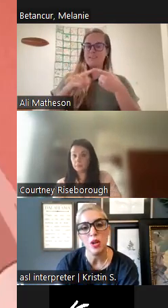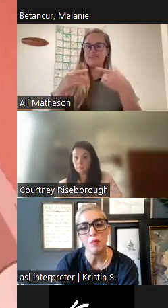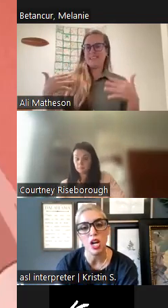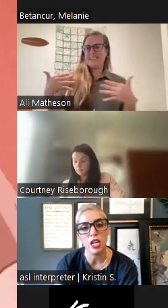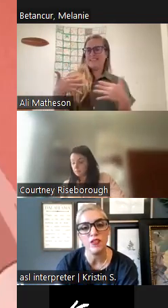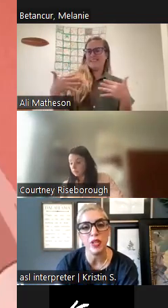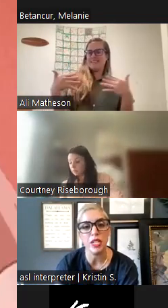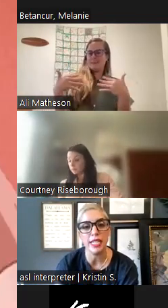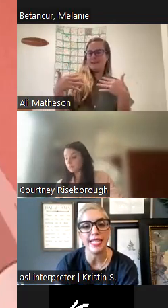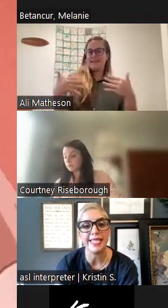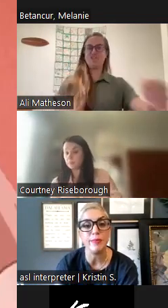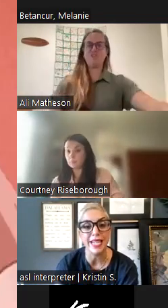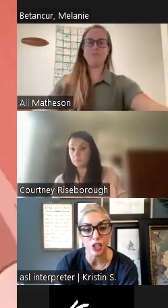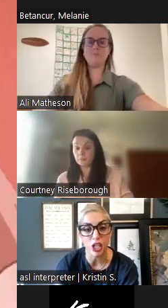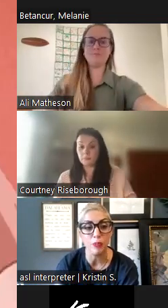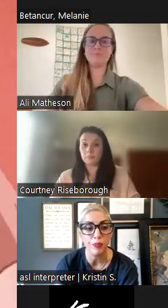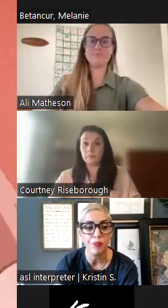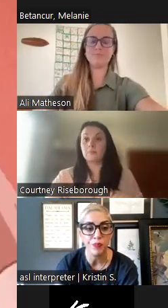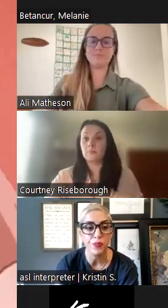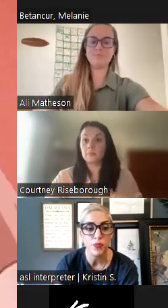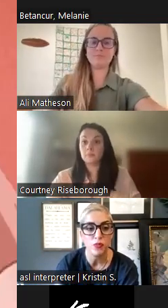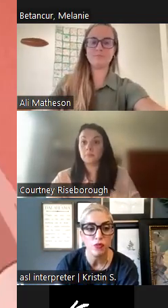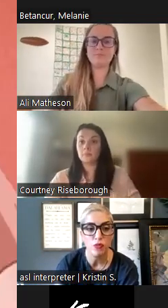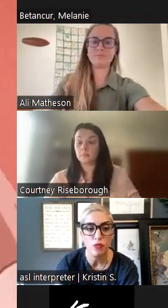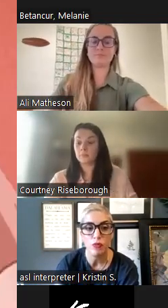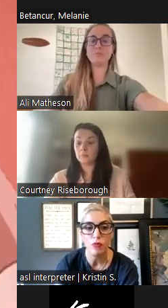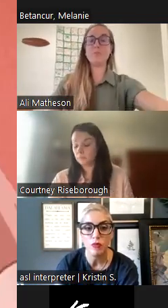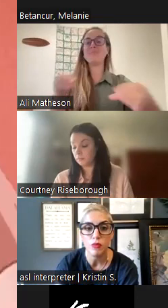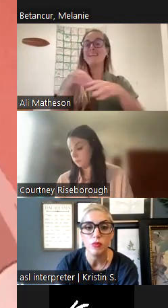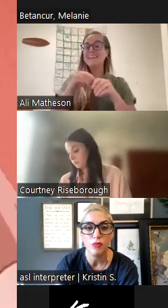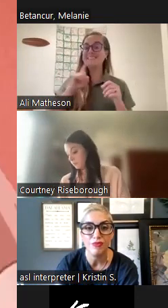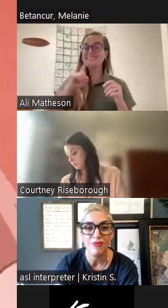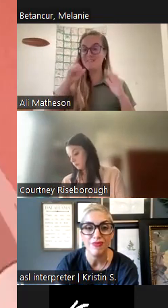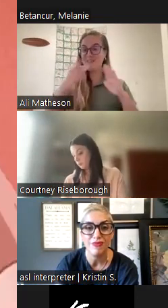So one part of the wheel is intimidation.